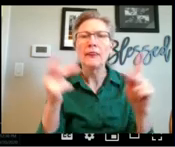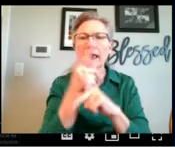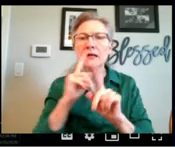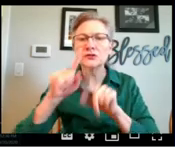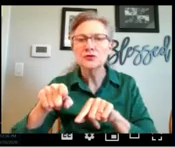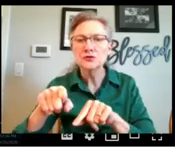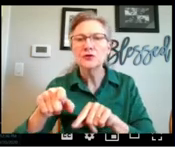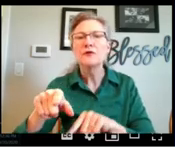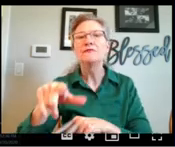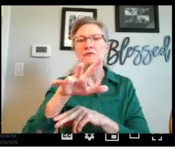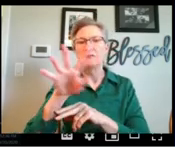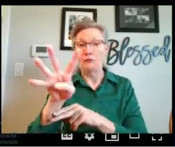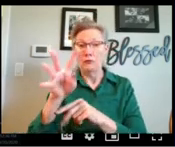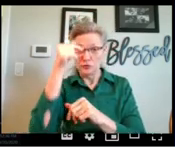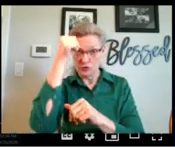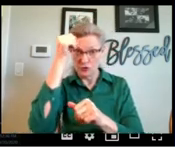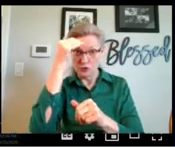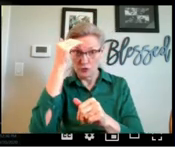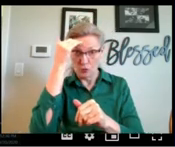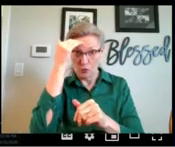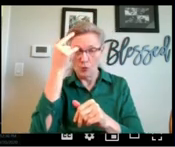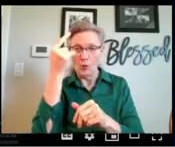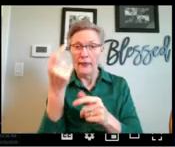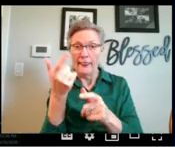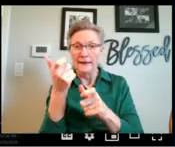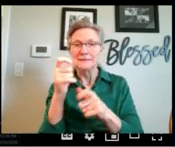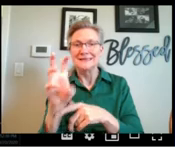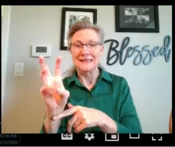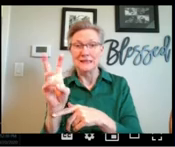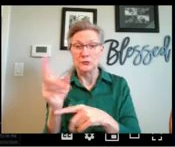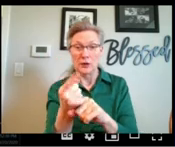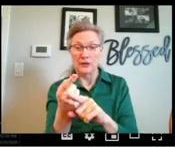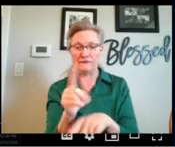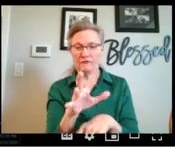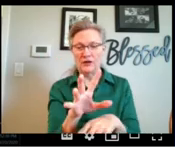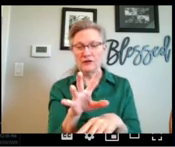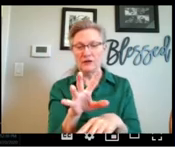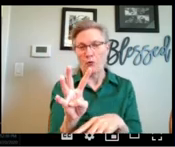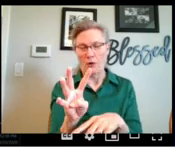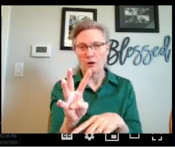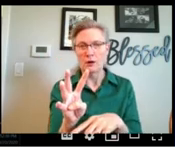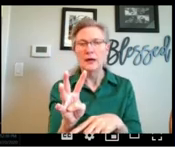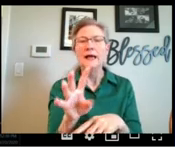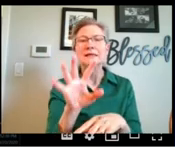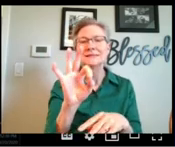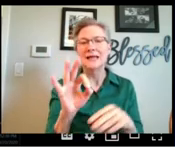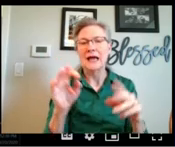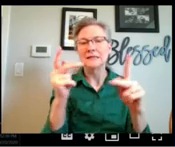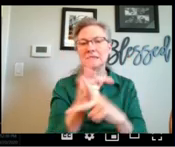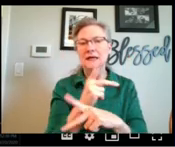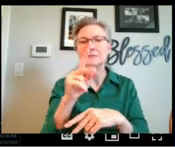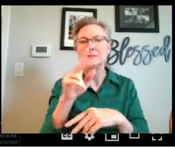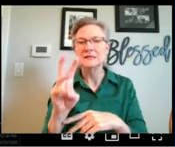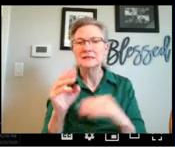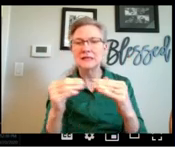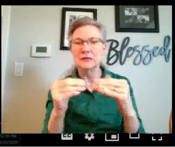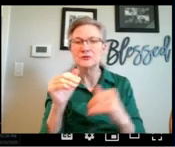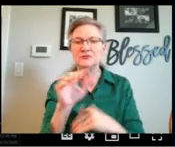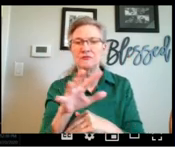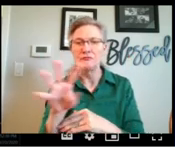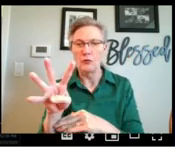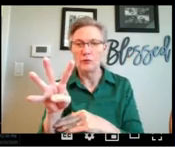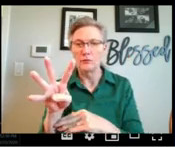54? You should know right away that that answer is 6, right? You know that 9 times 6 is